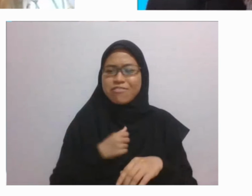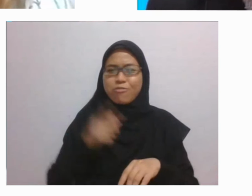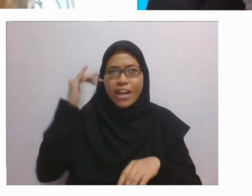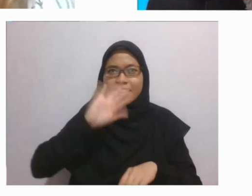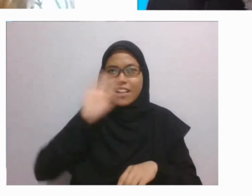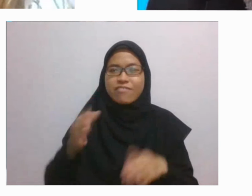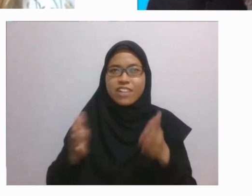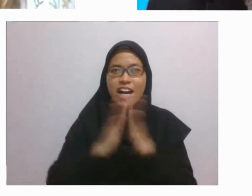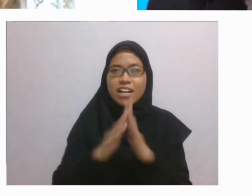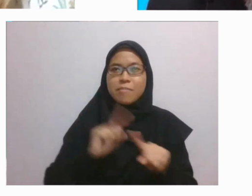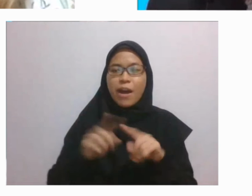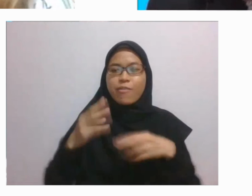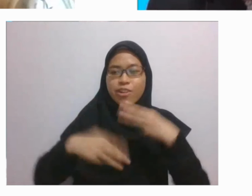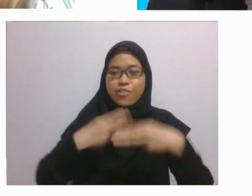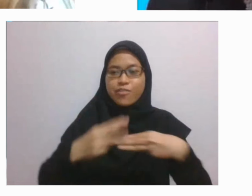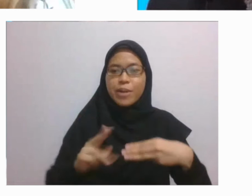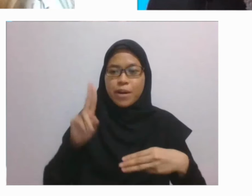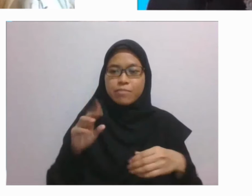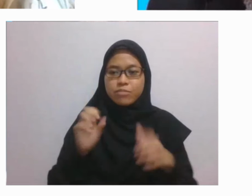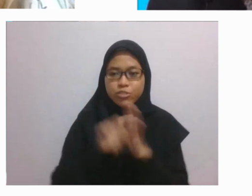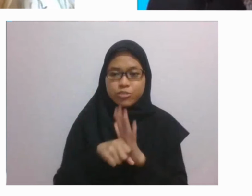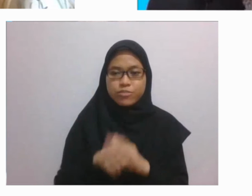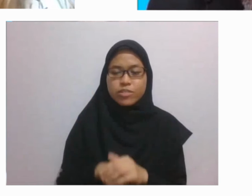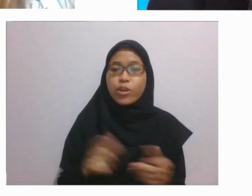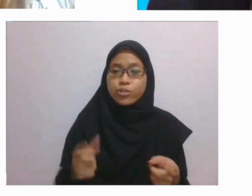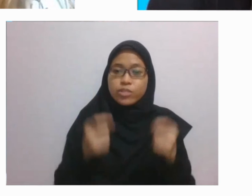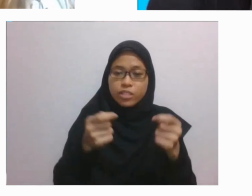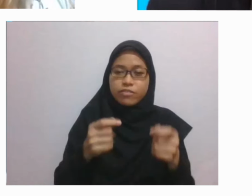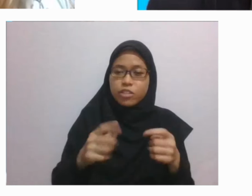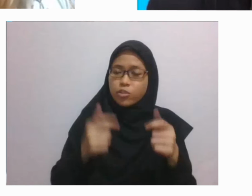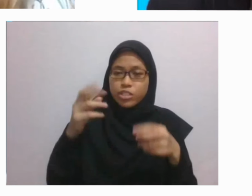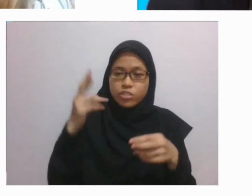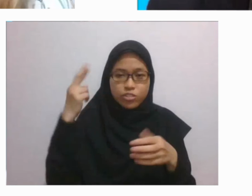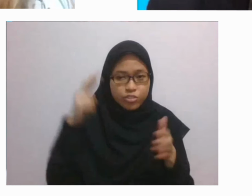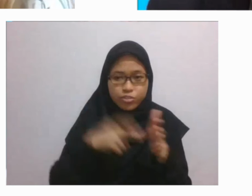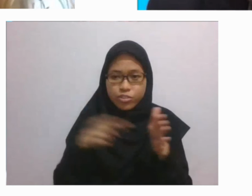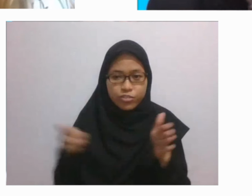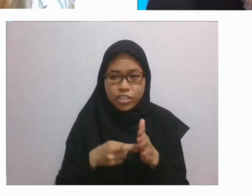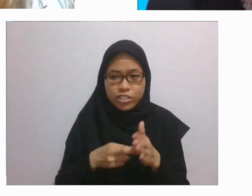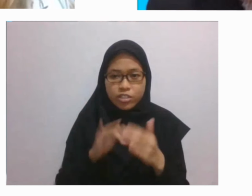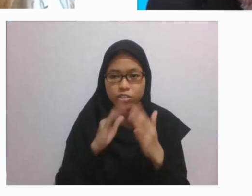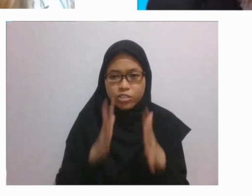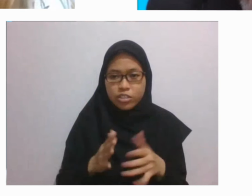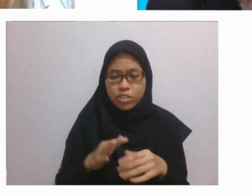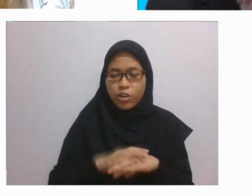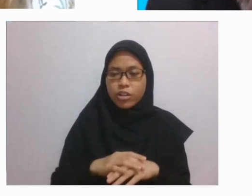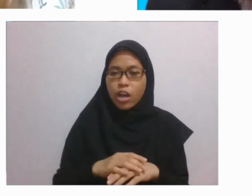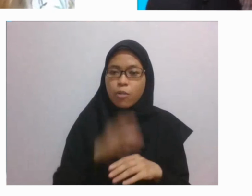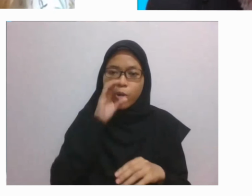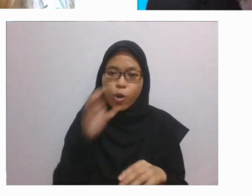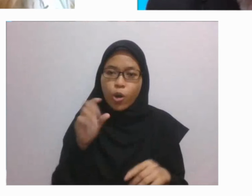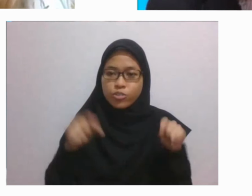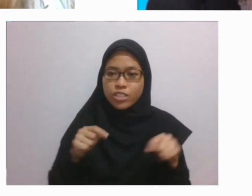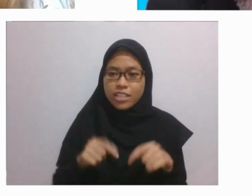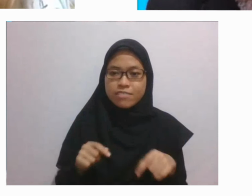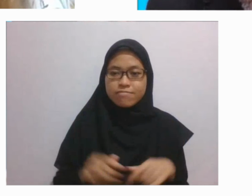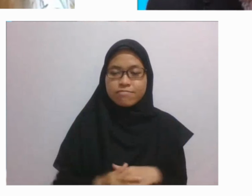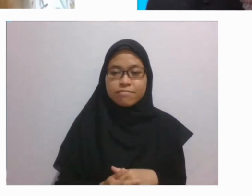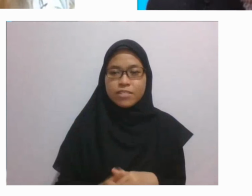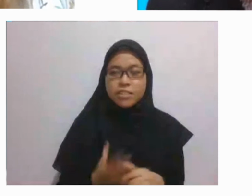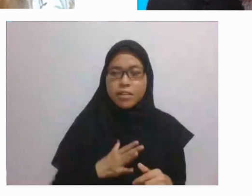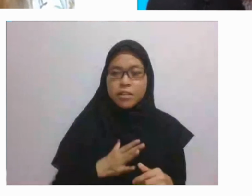give a quick reflection on the sort of courses students, those on our call today, might